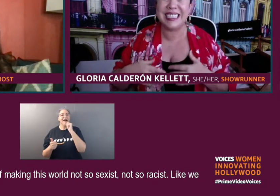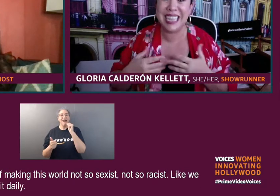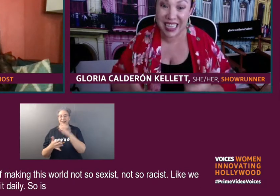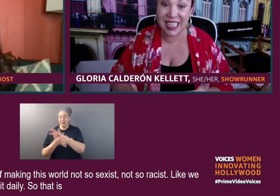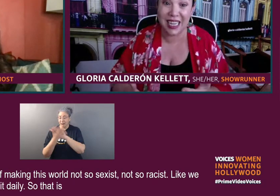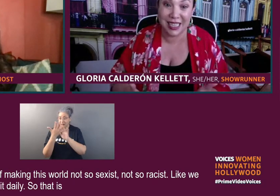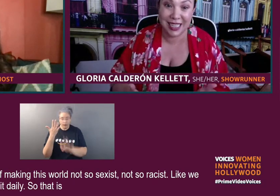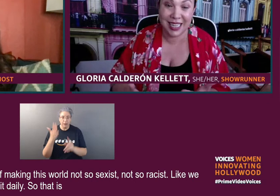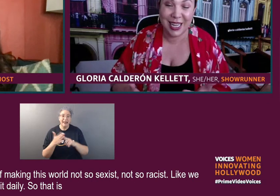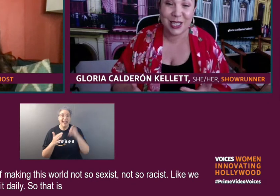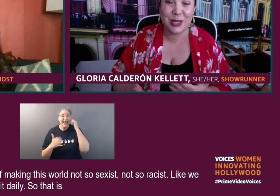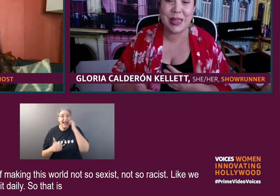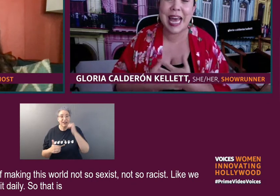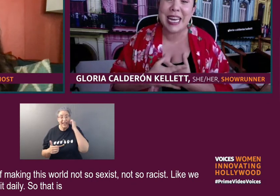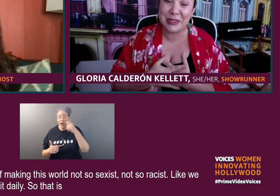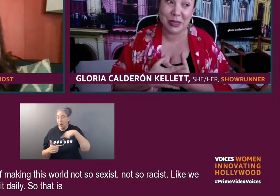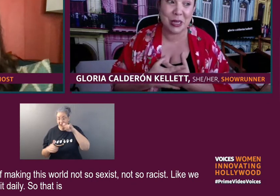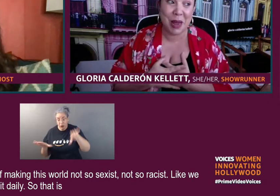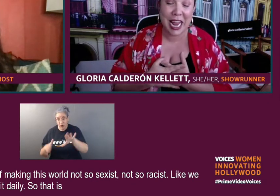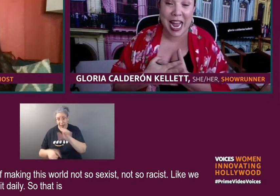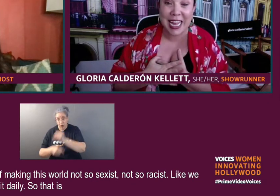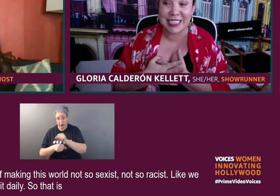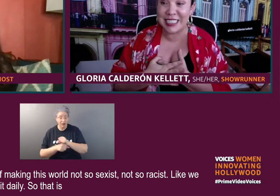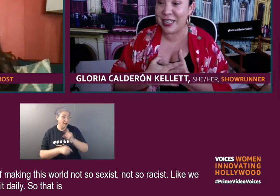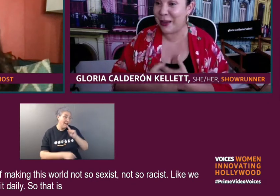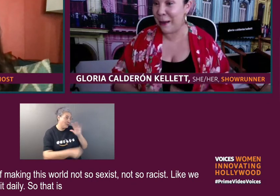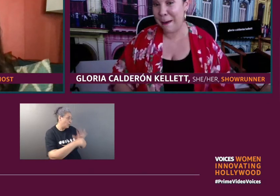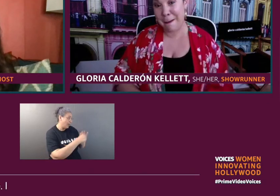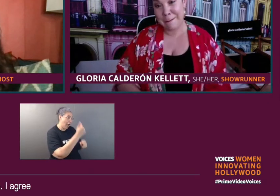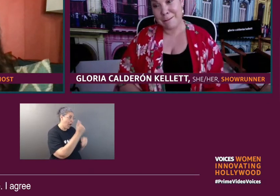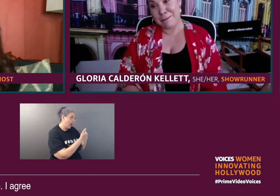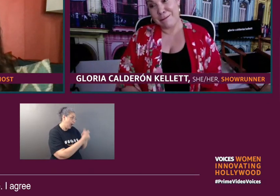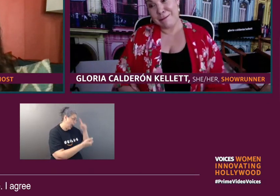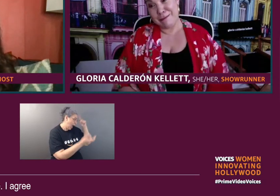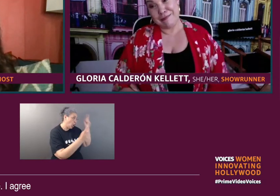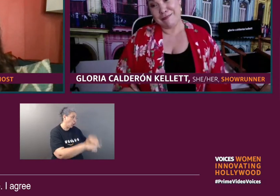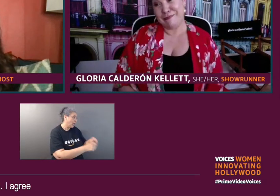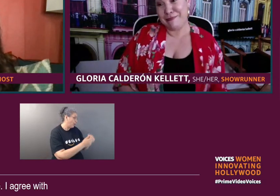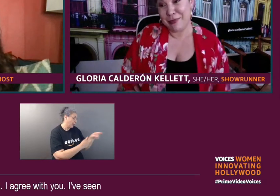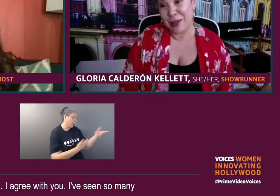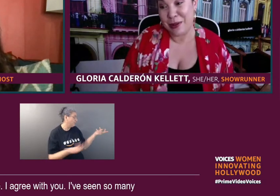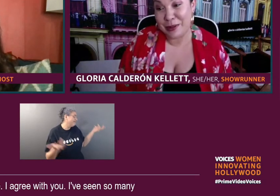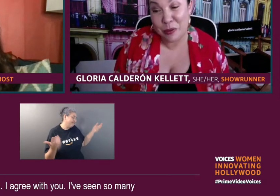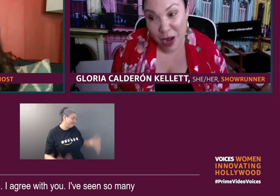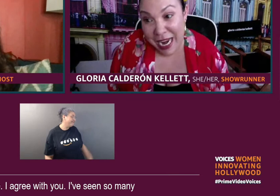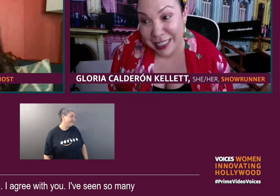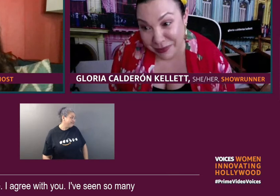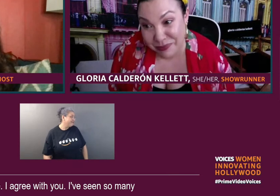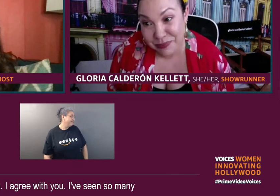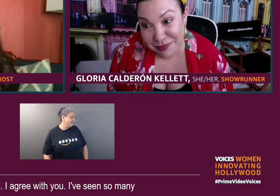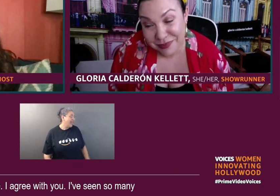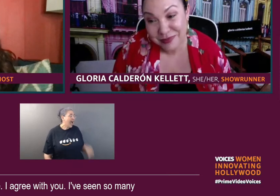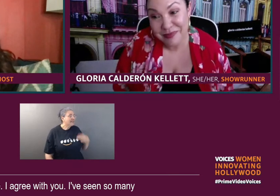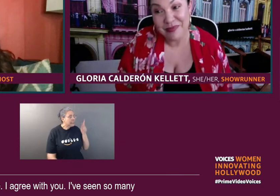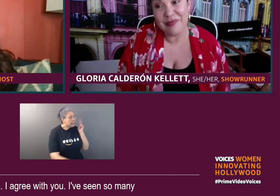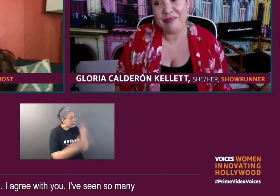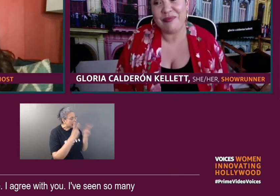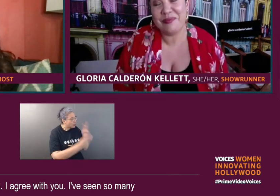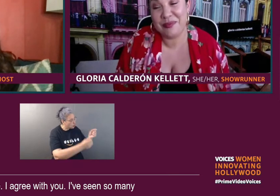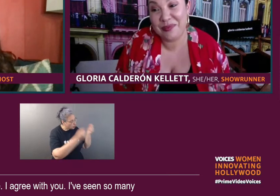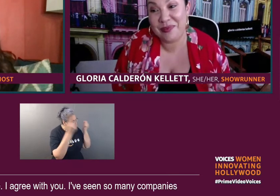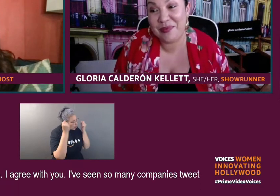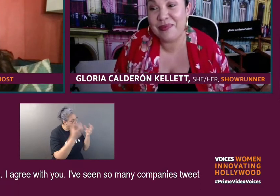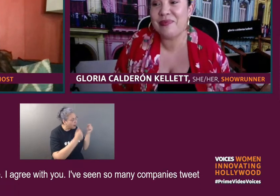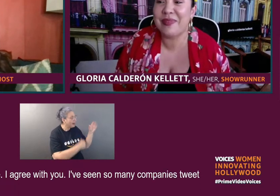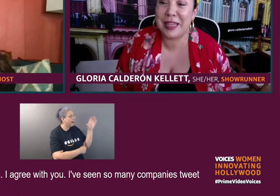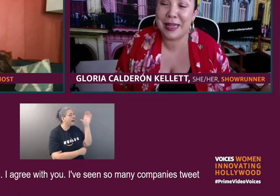doing it daily. So that absolutely. Is really I agree. I agree with you. I mean, I've seen